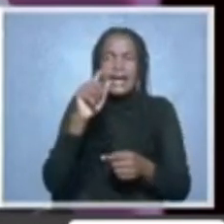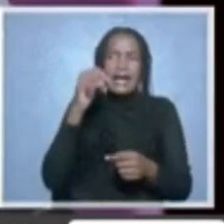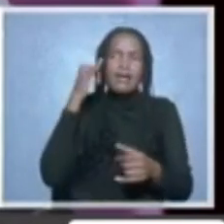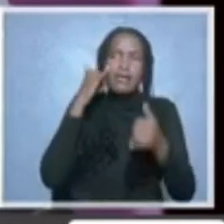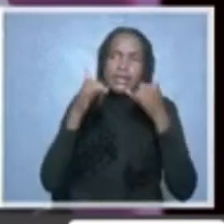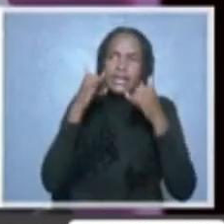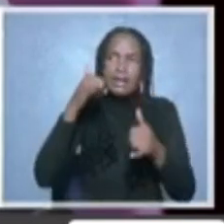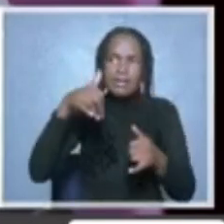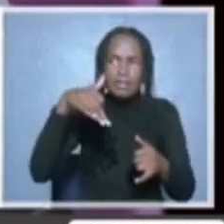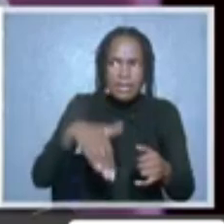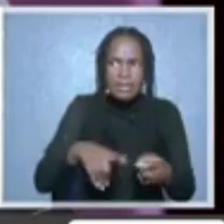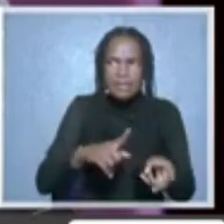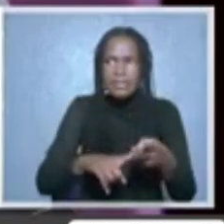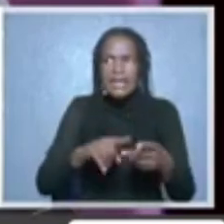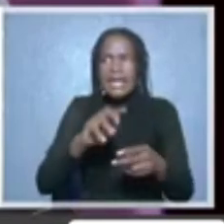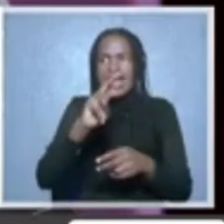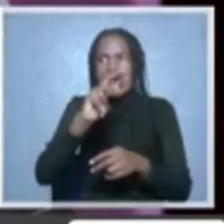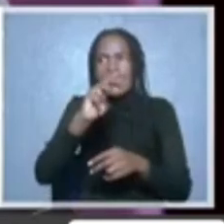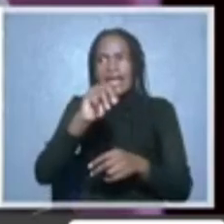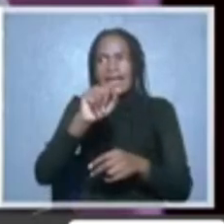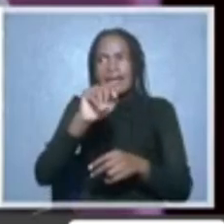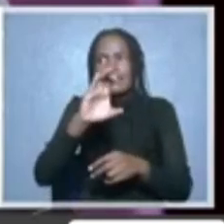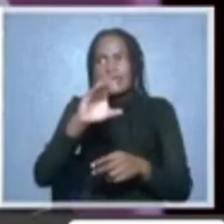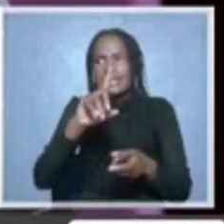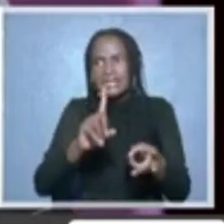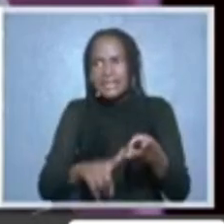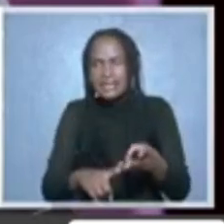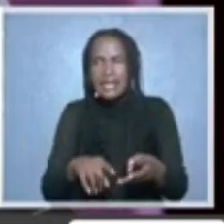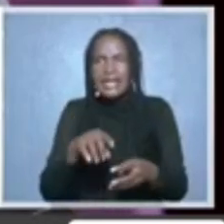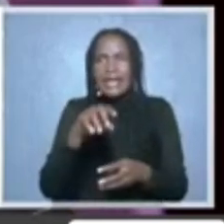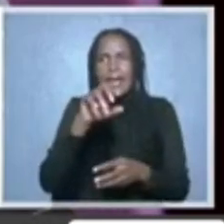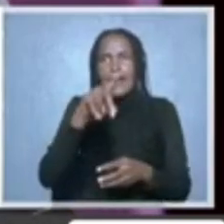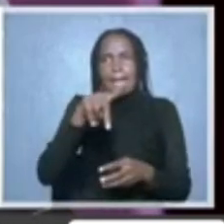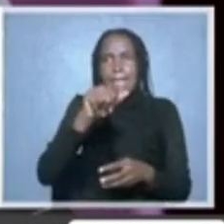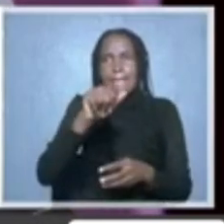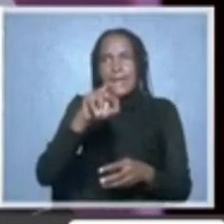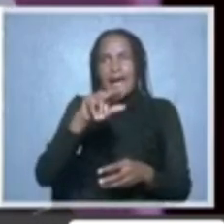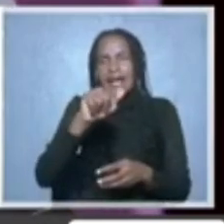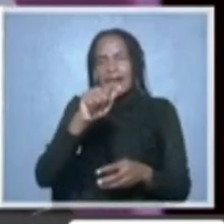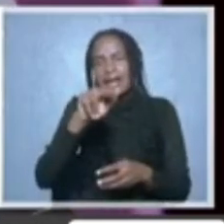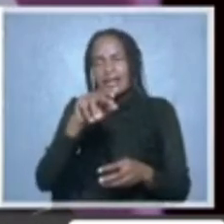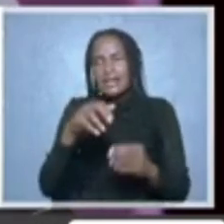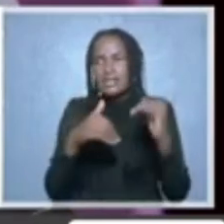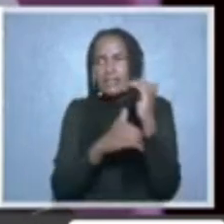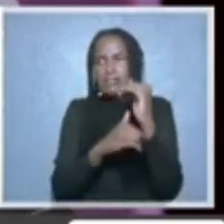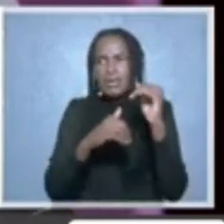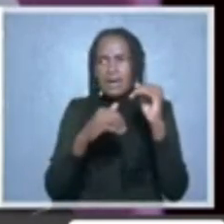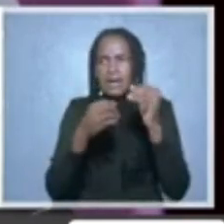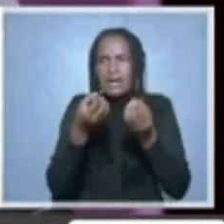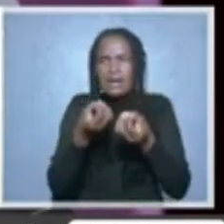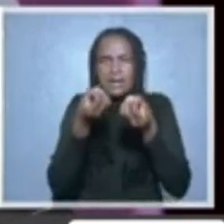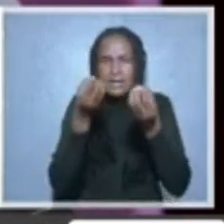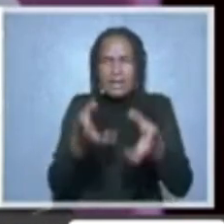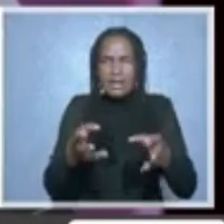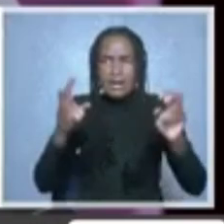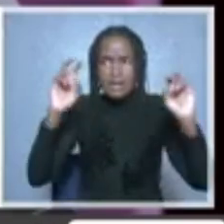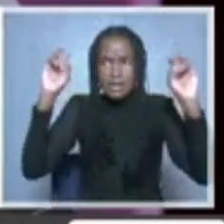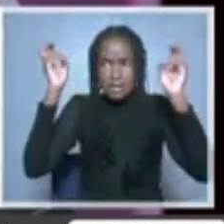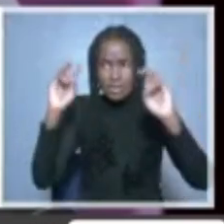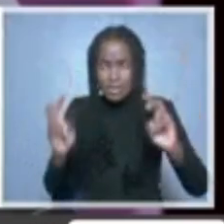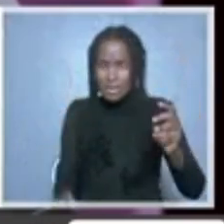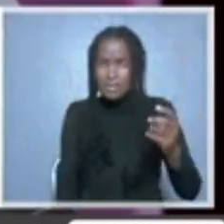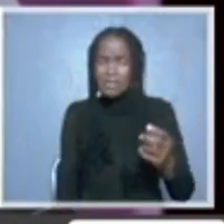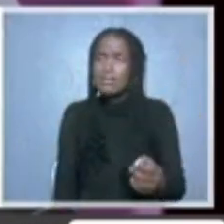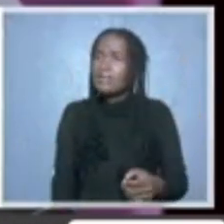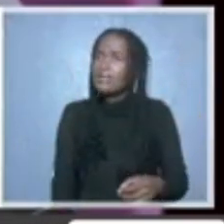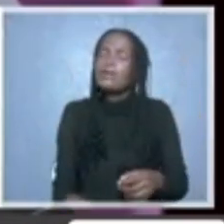Namibia, MTC, and Paratus, the Senerets, and the Norets. These are all the entities that has helped us